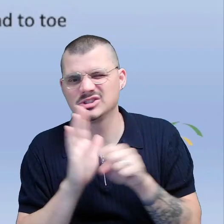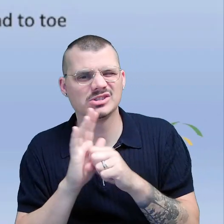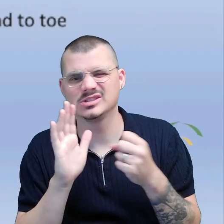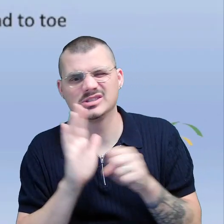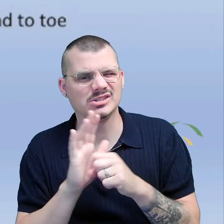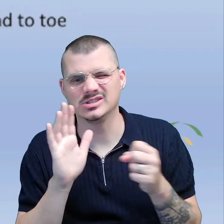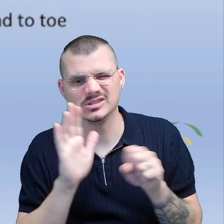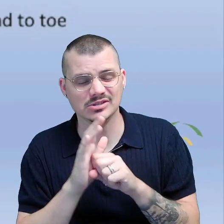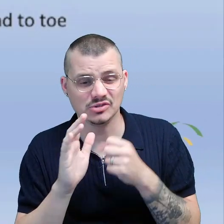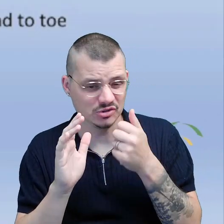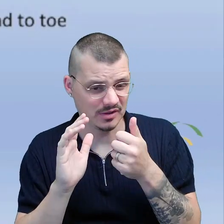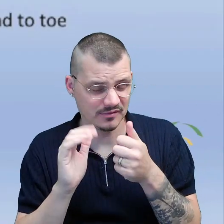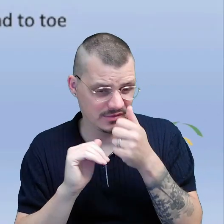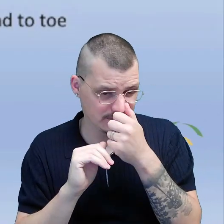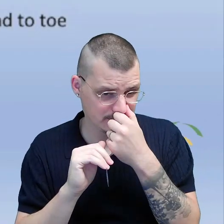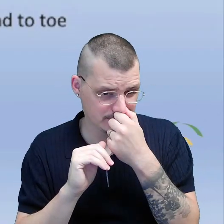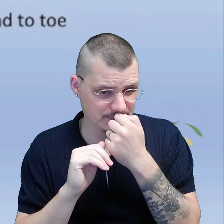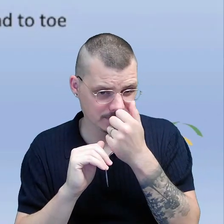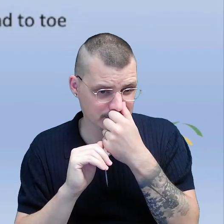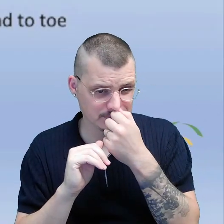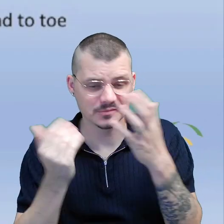to herself.